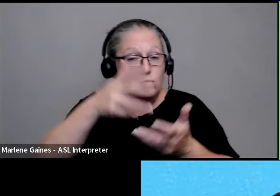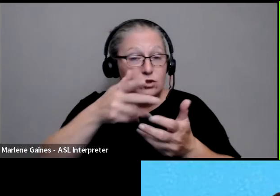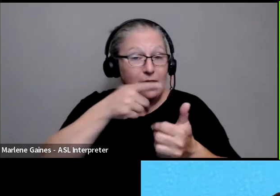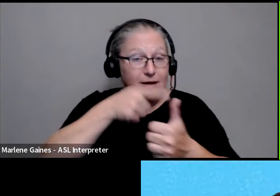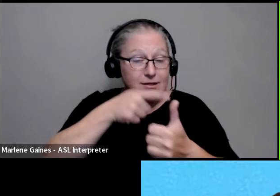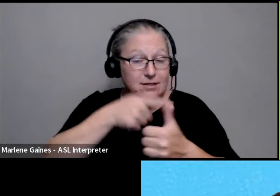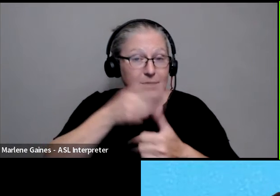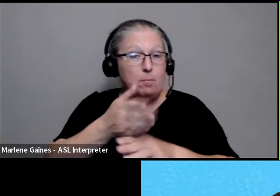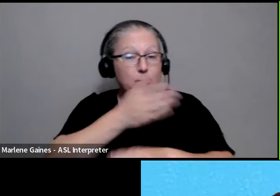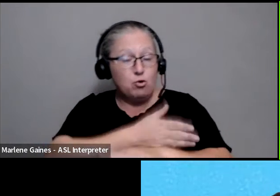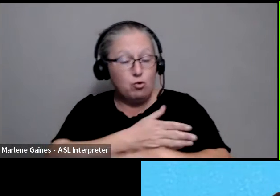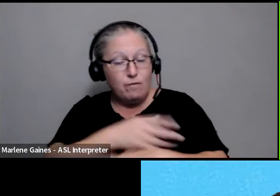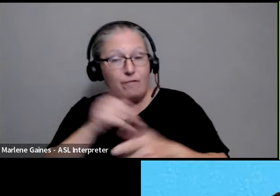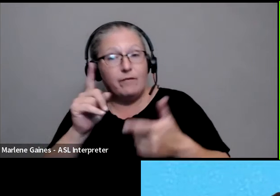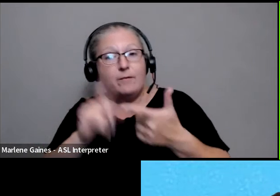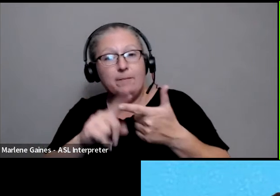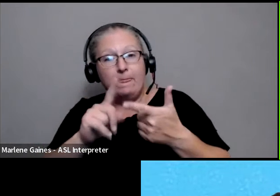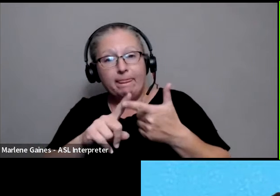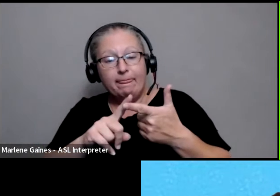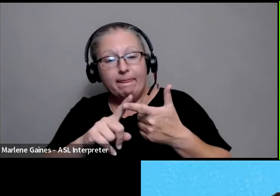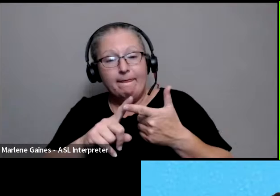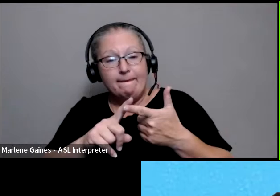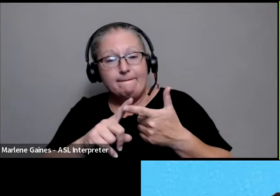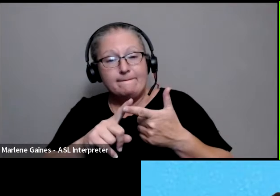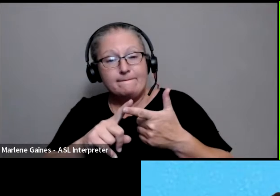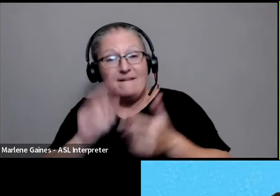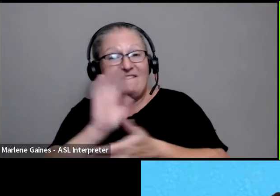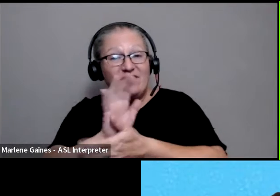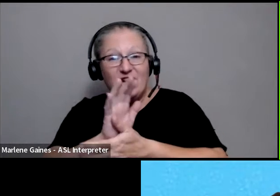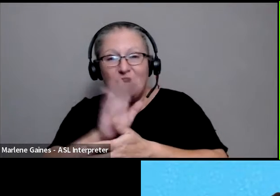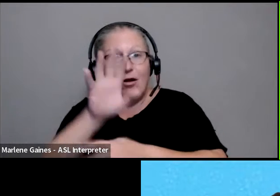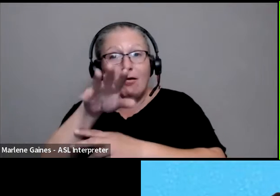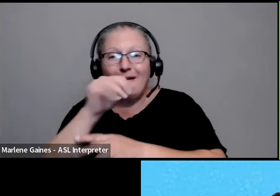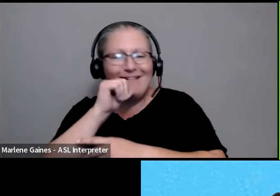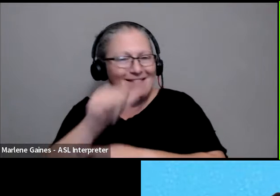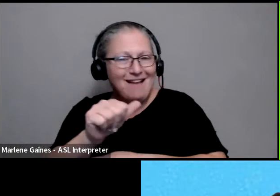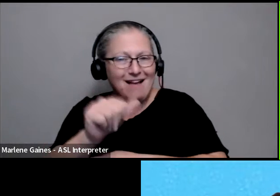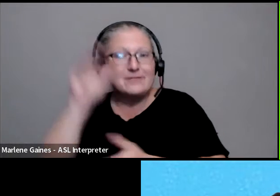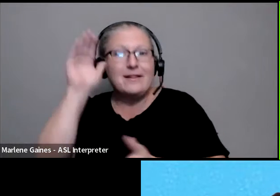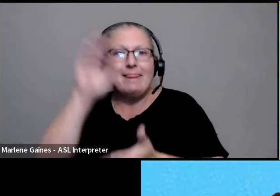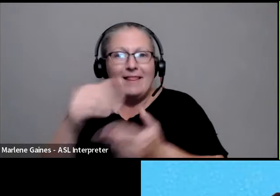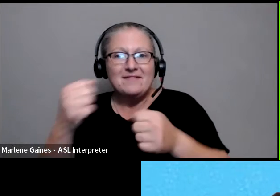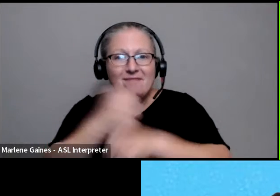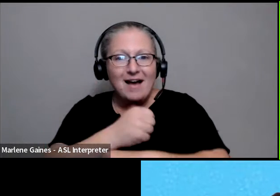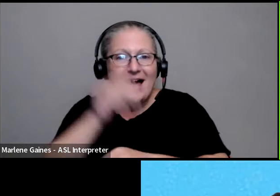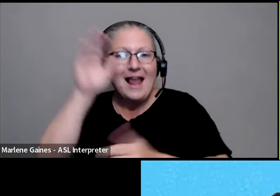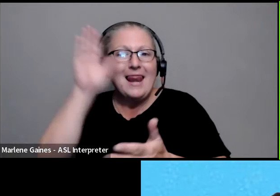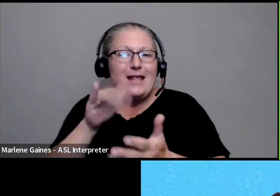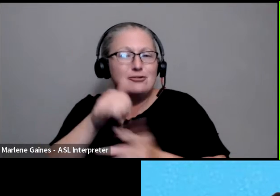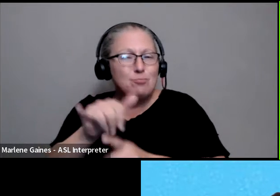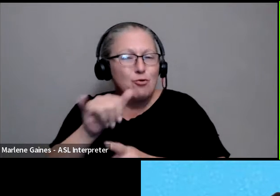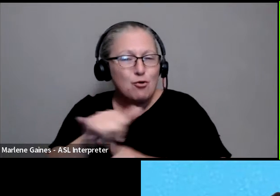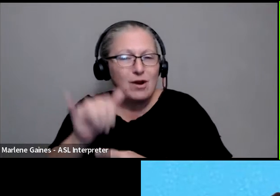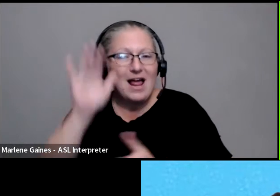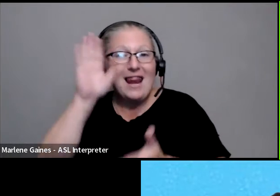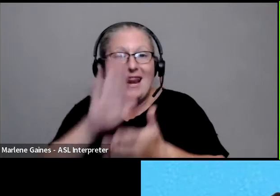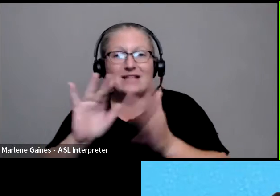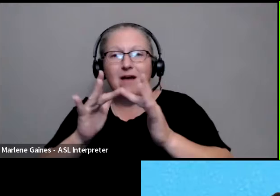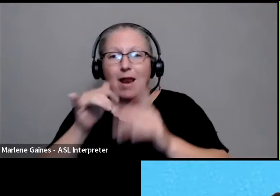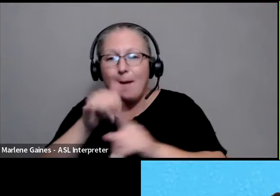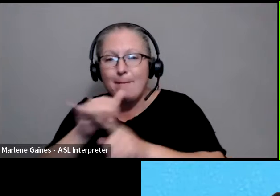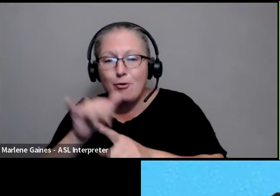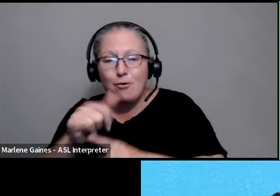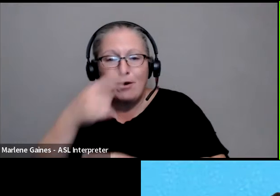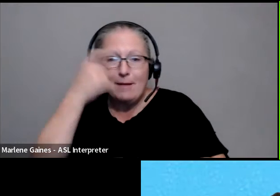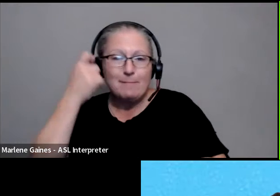really improves. I see that video not coming out. So then there's less fighting, there's less bullying, less online bullying because